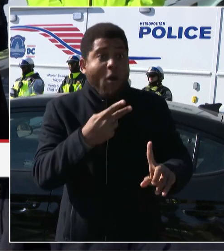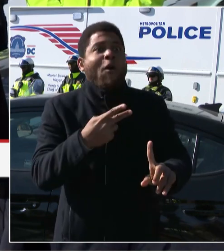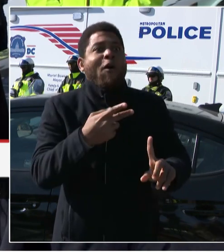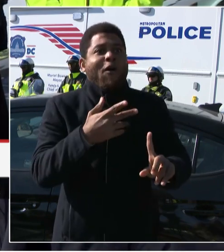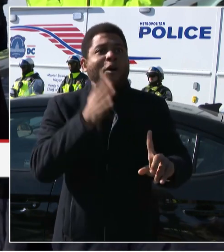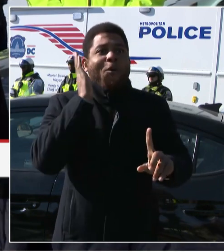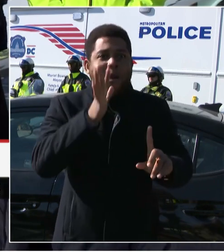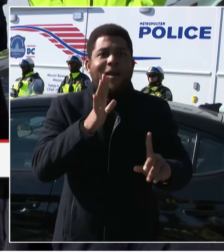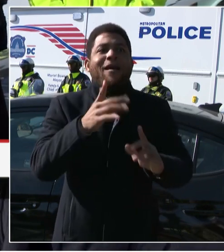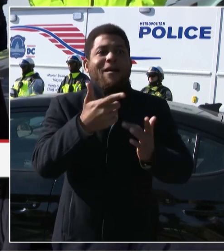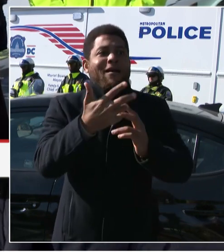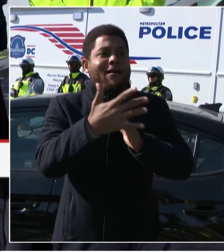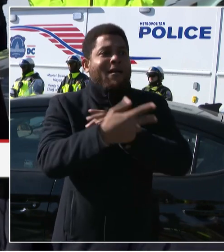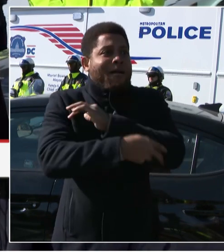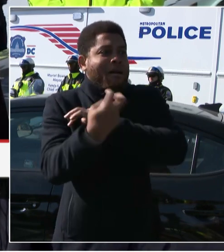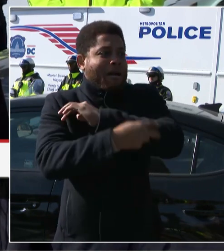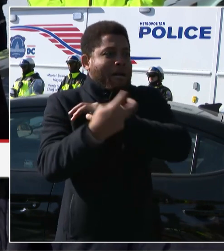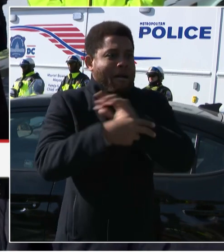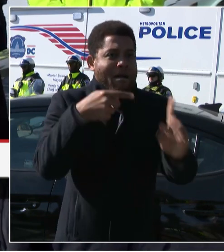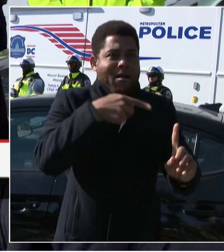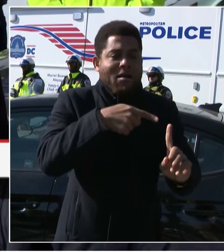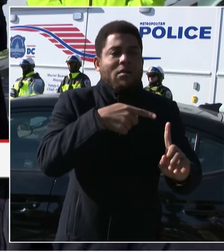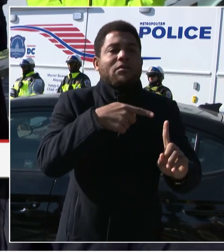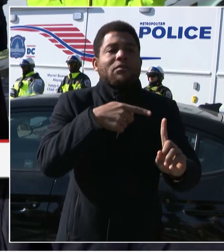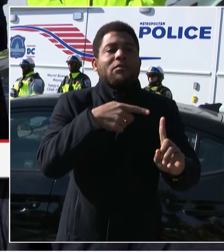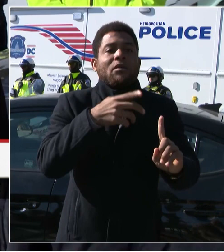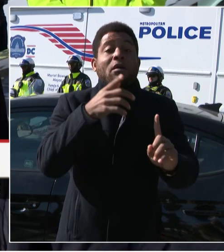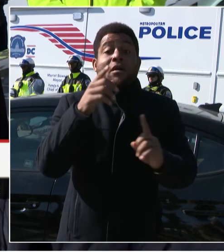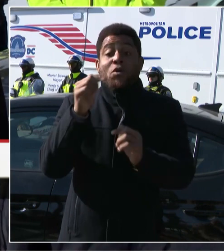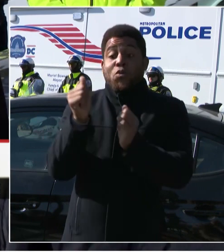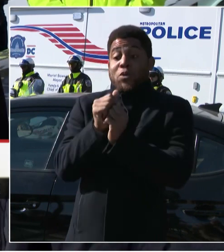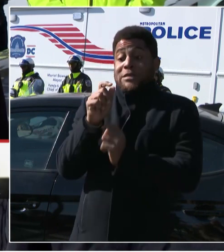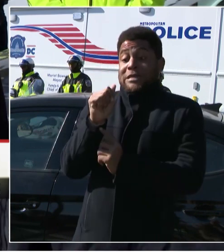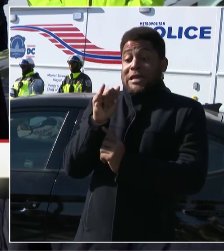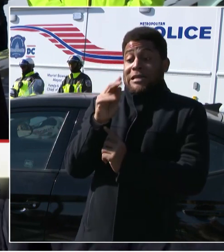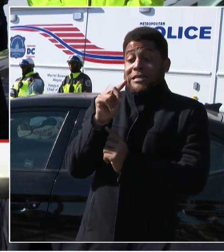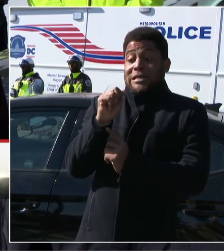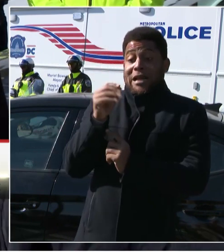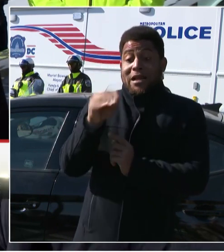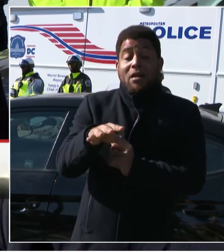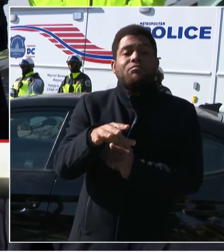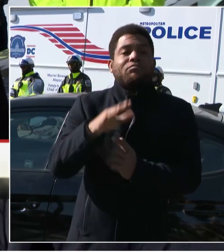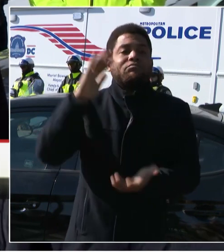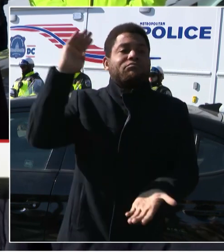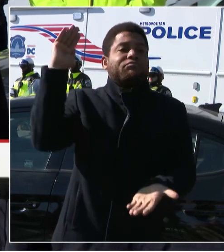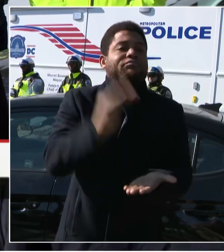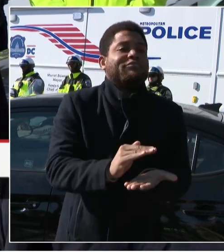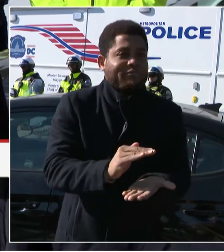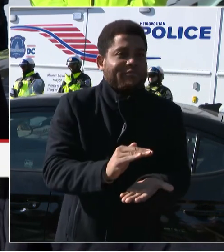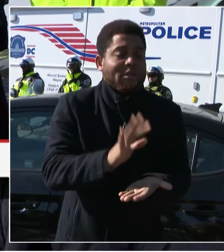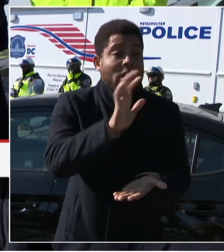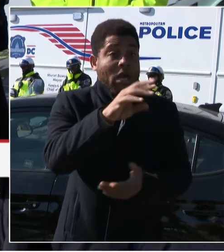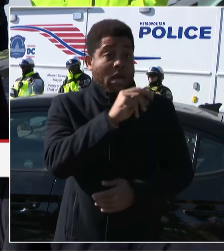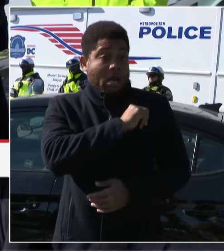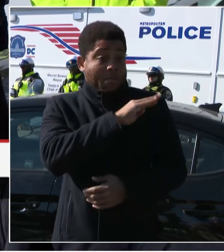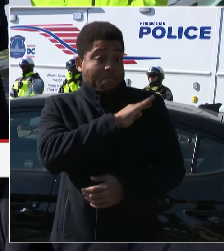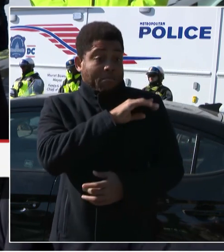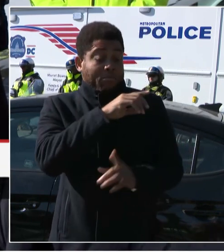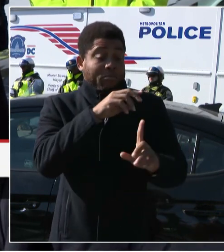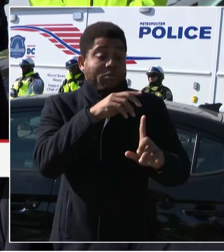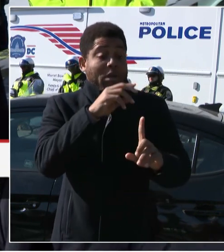vehicle theft. And these tags and tiles will help MPD recover stolen vehicles and hold